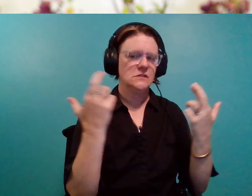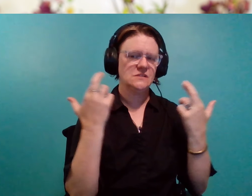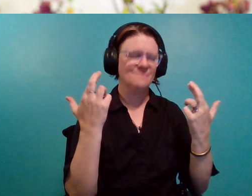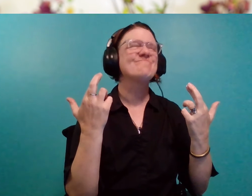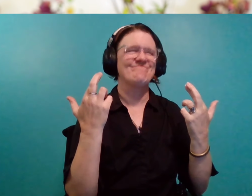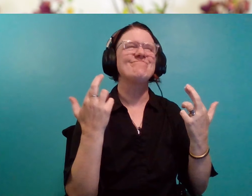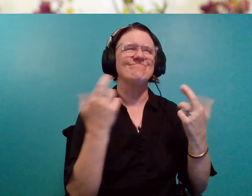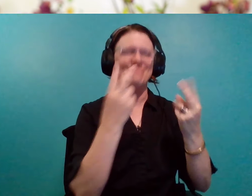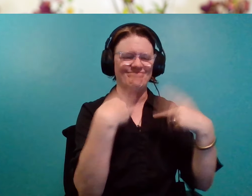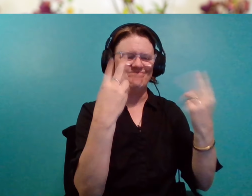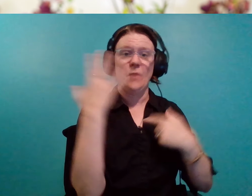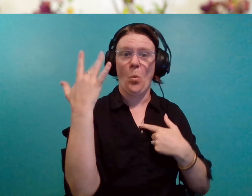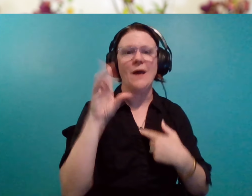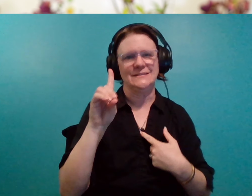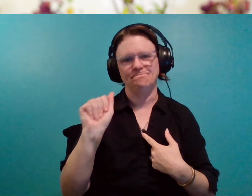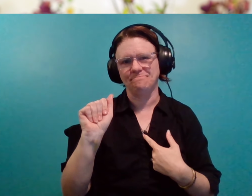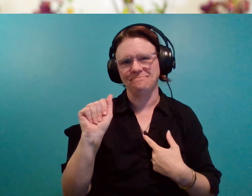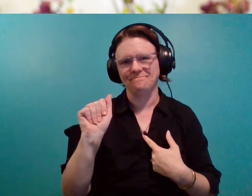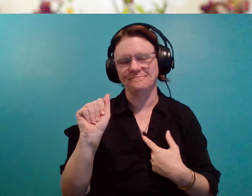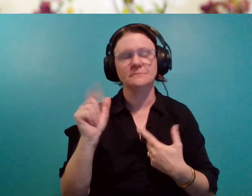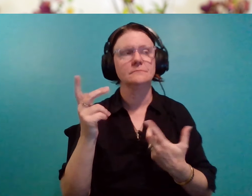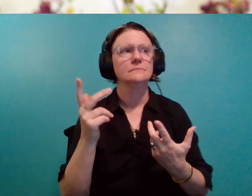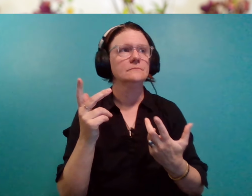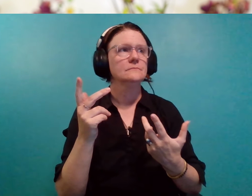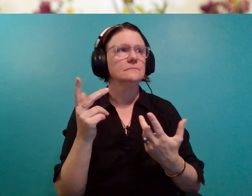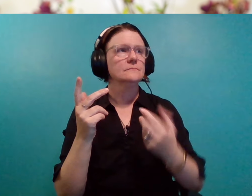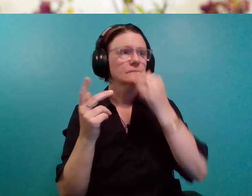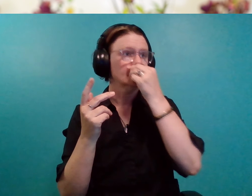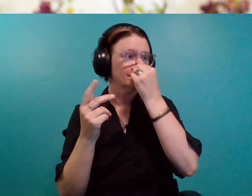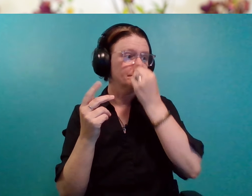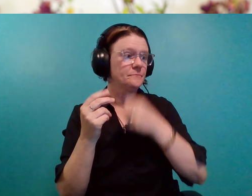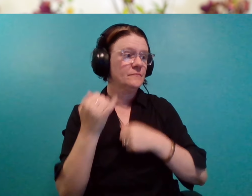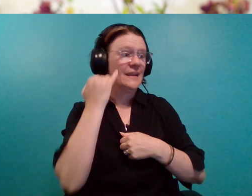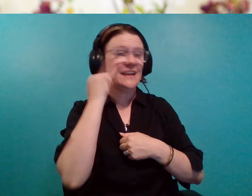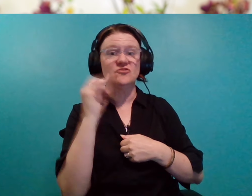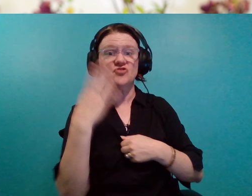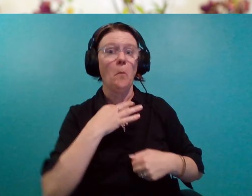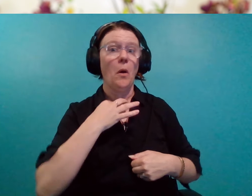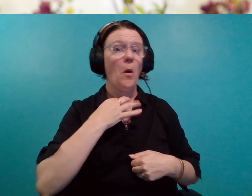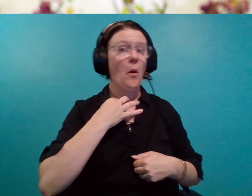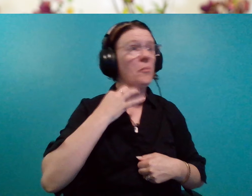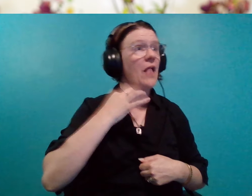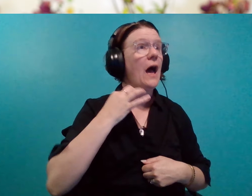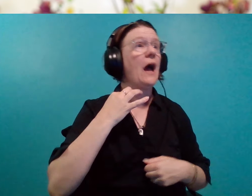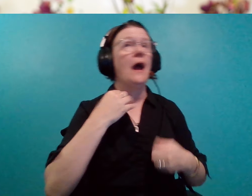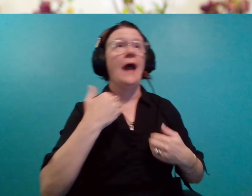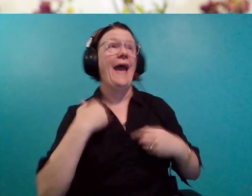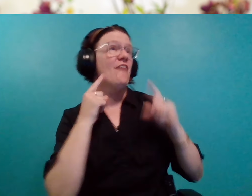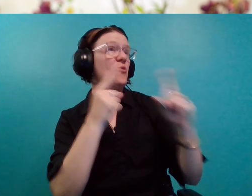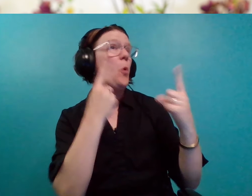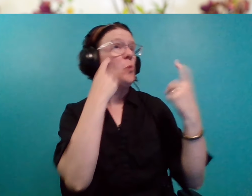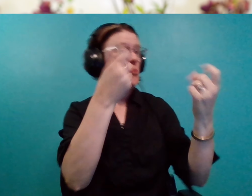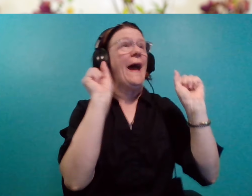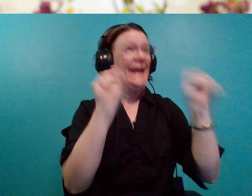because of my disability. And sometimes when you are applying for jobs and when you have these goals and dreams that